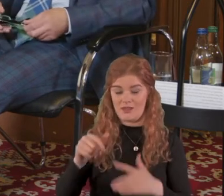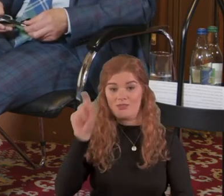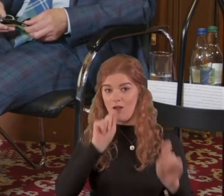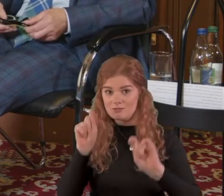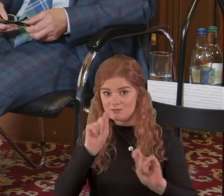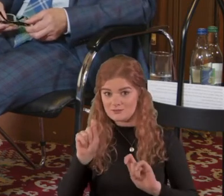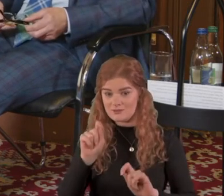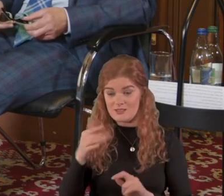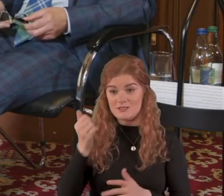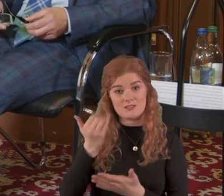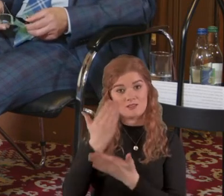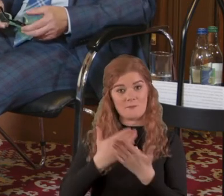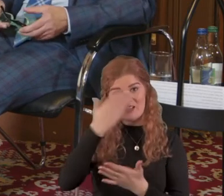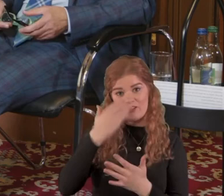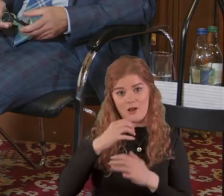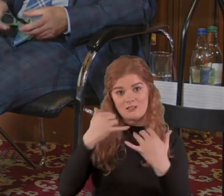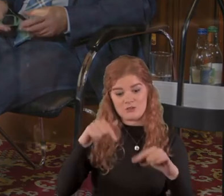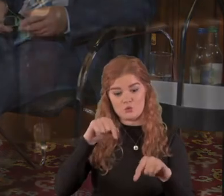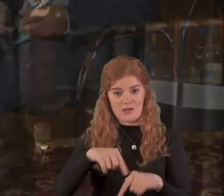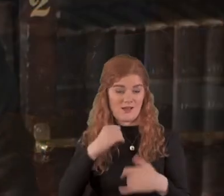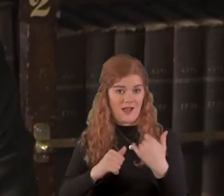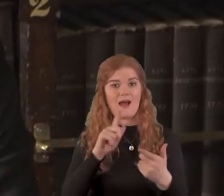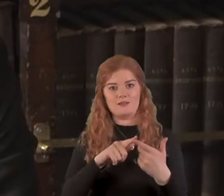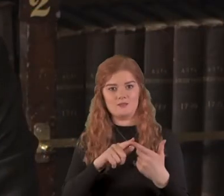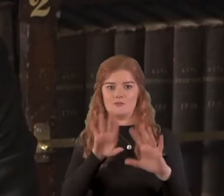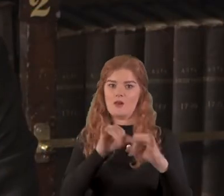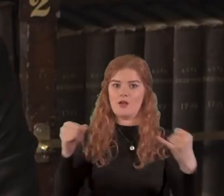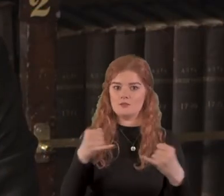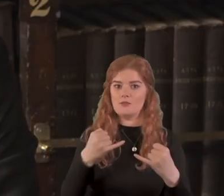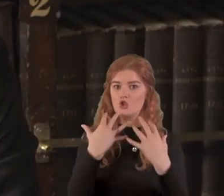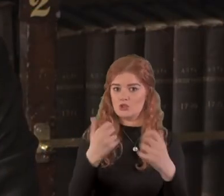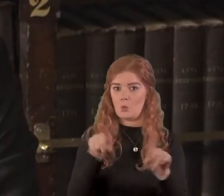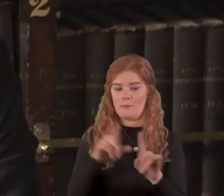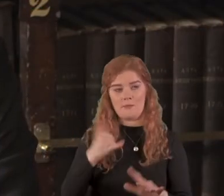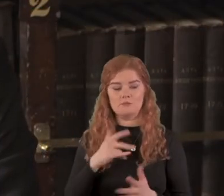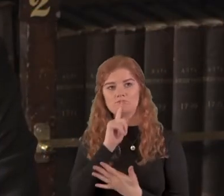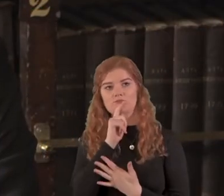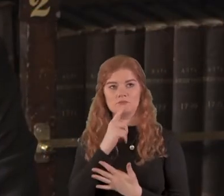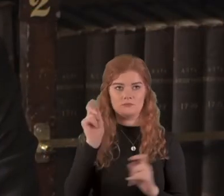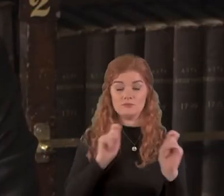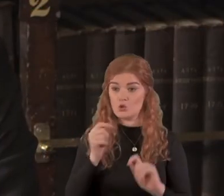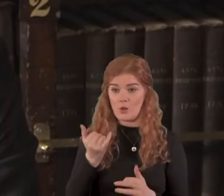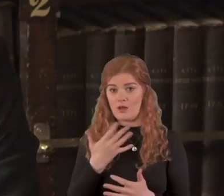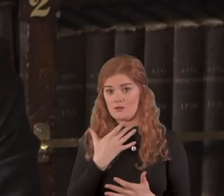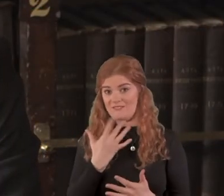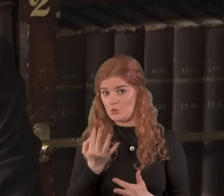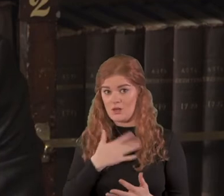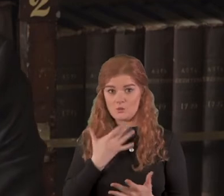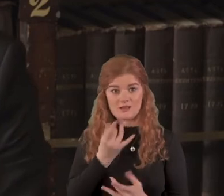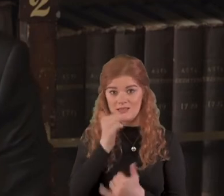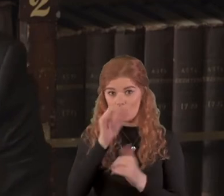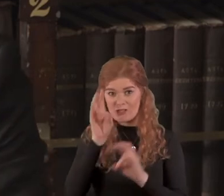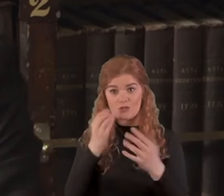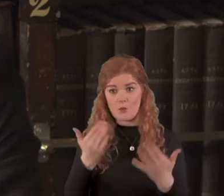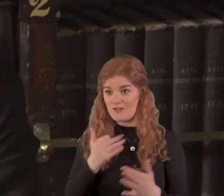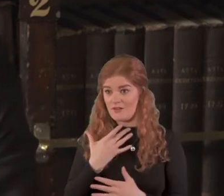in-person audience who's here today and also our virtual online audience. So I invite any questions now from the audience.